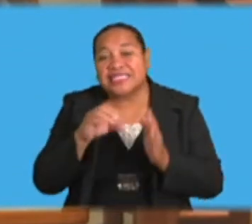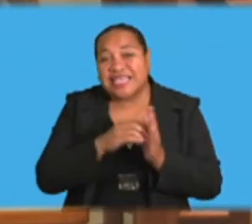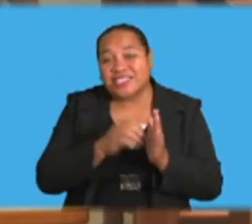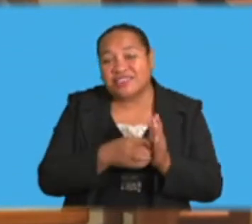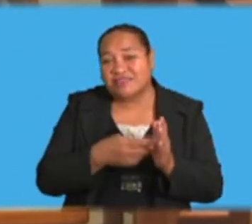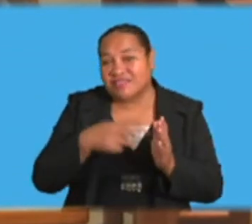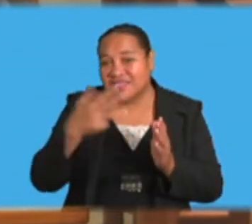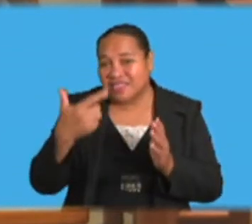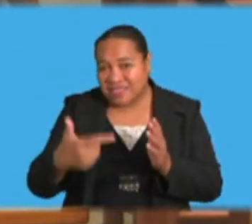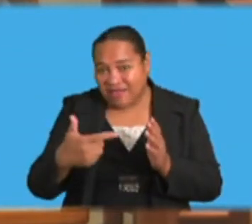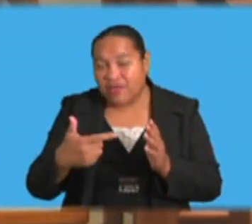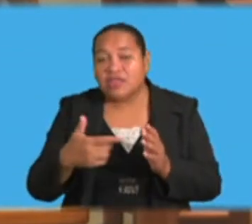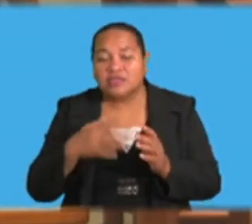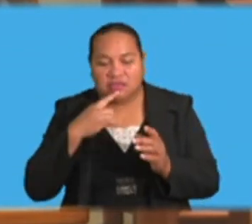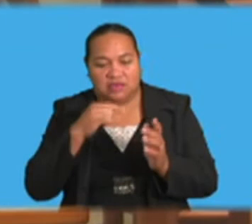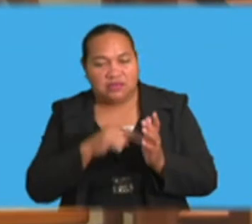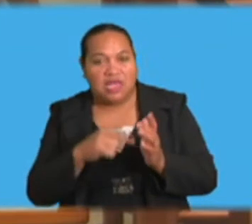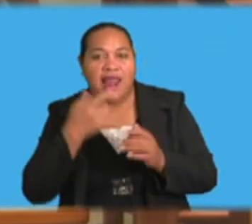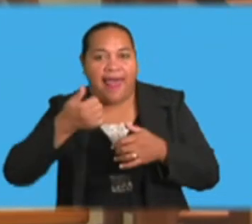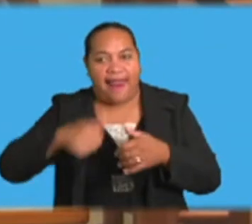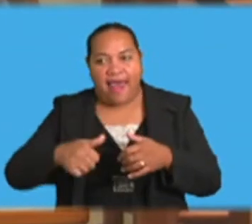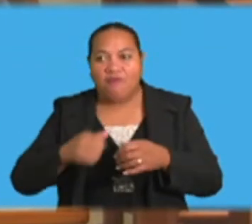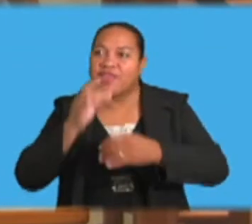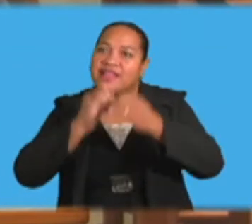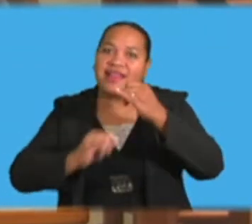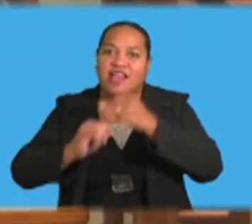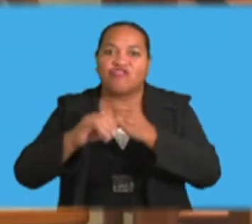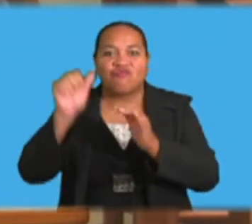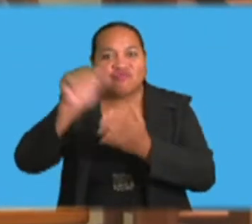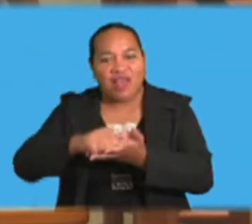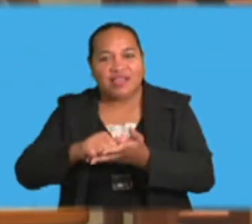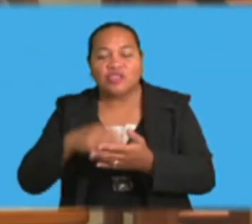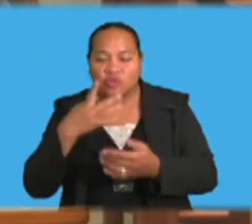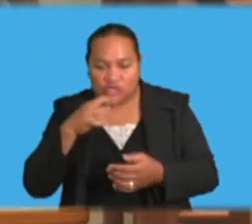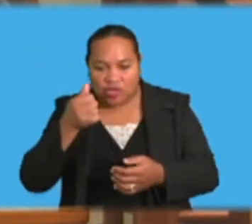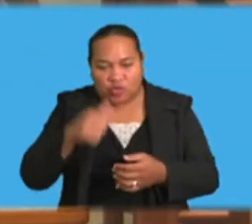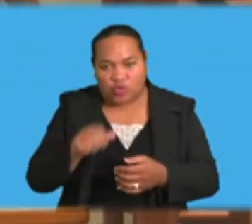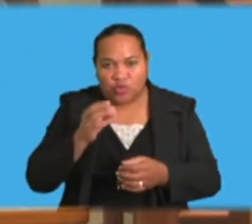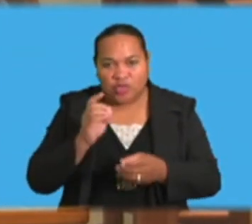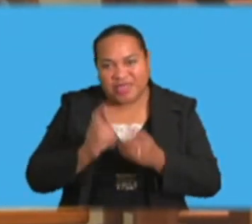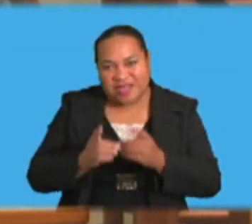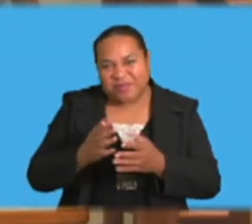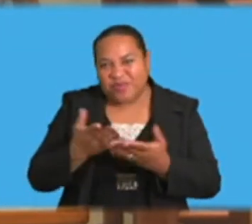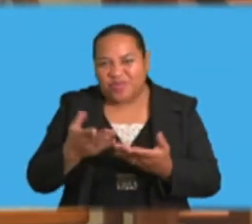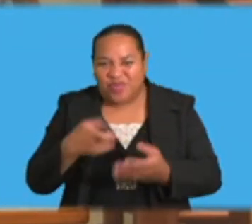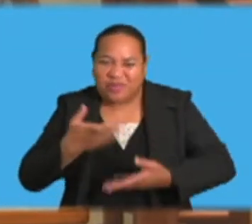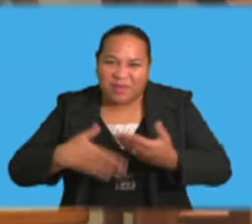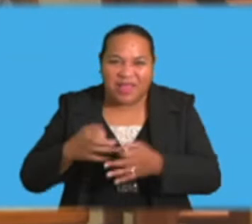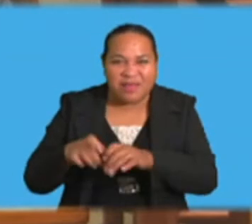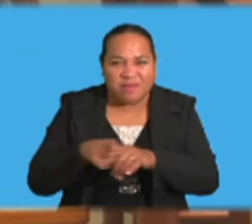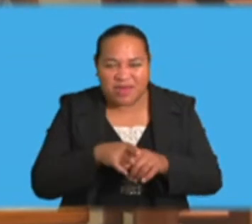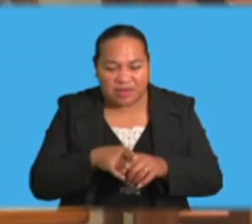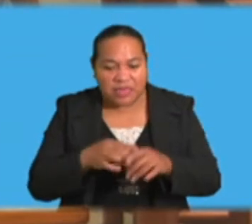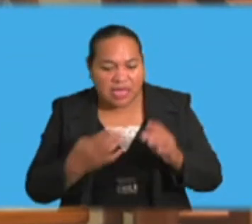Fijian Constitution allows relevant international rights to be used to interpret the rights and freedom protected in Fiji's